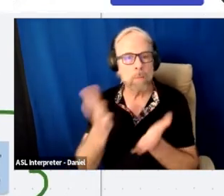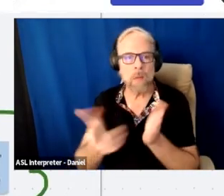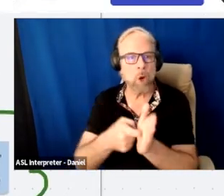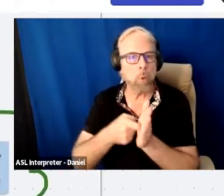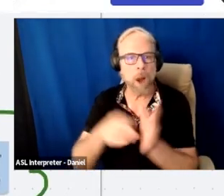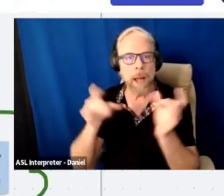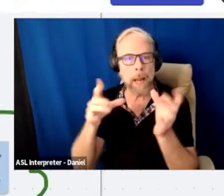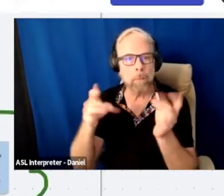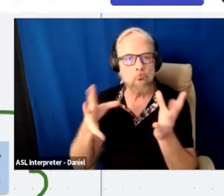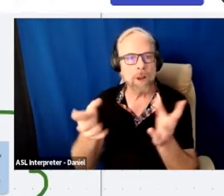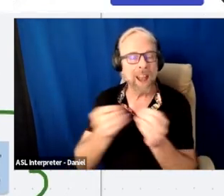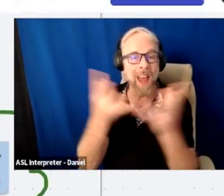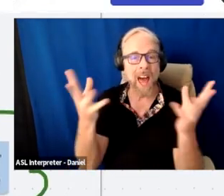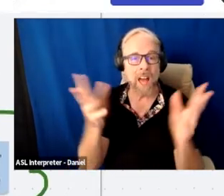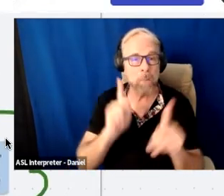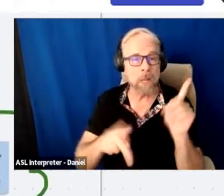people and from data.